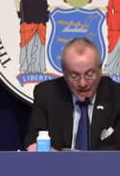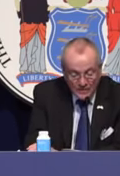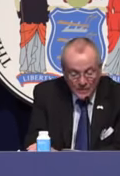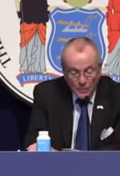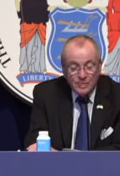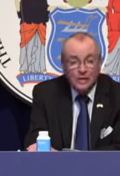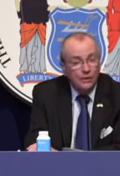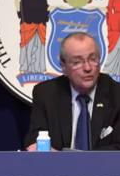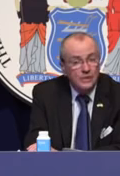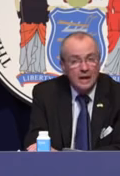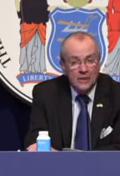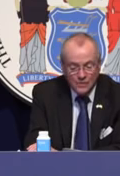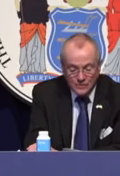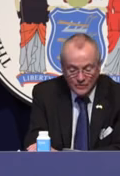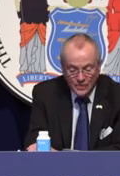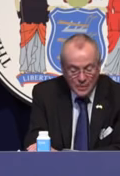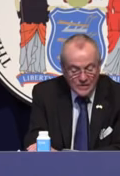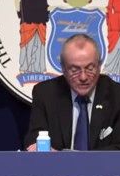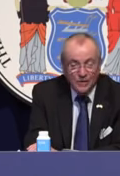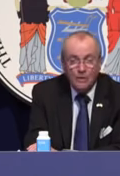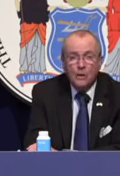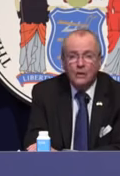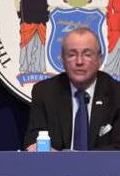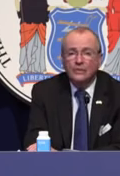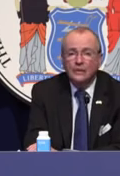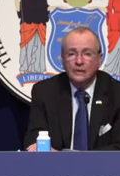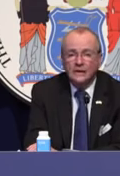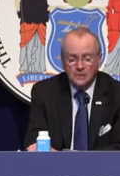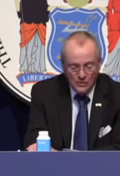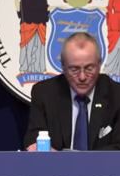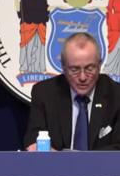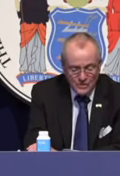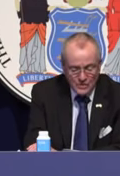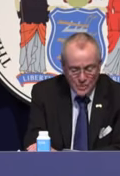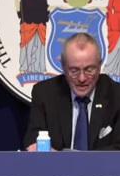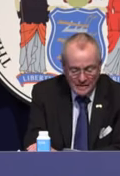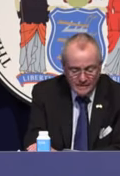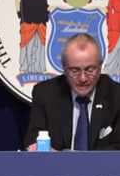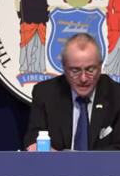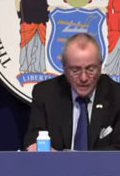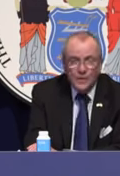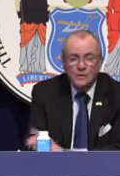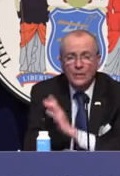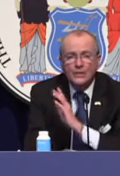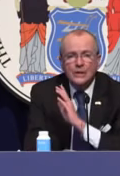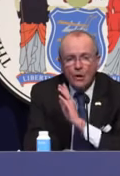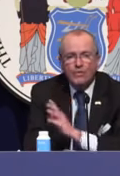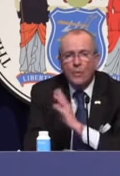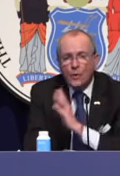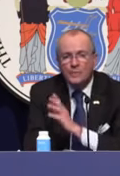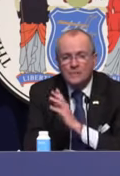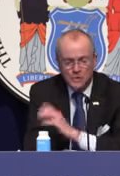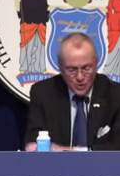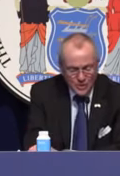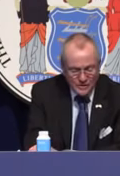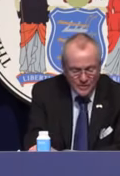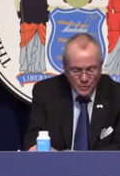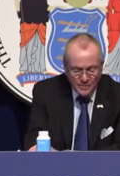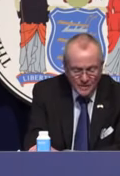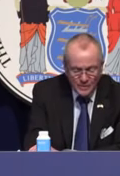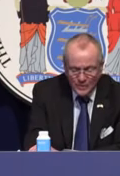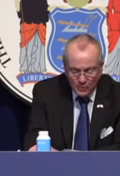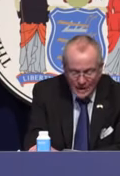a reminder that we'll be closely monitoring the situations at our parks and golf courses this weekend. We know that the overwhelming